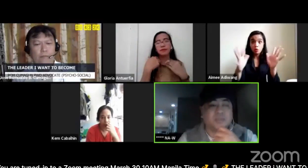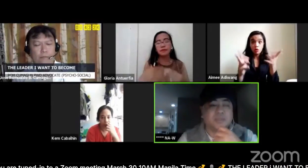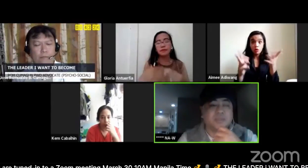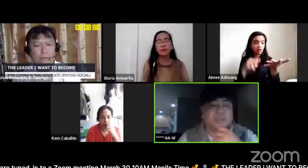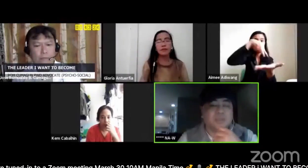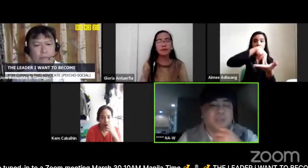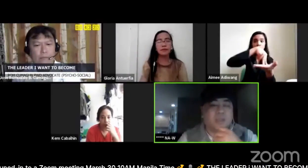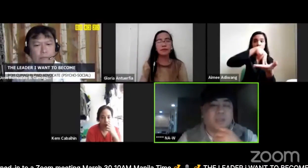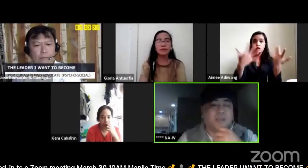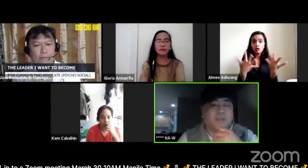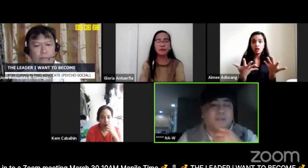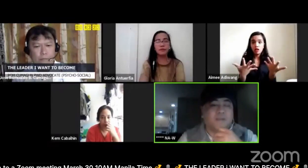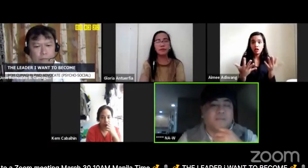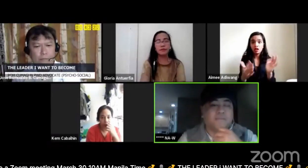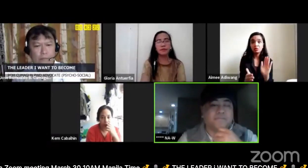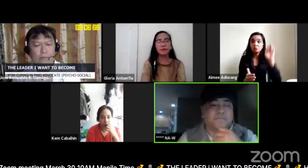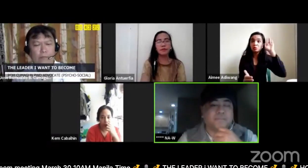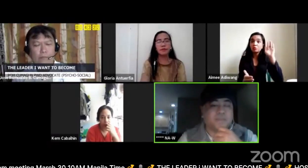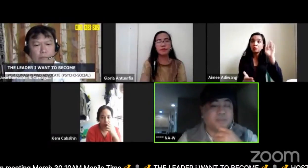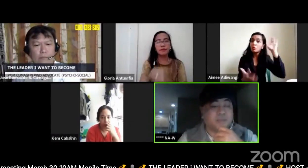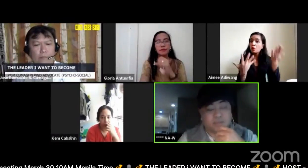speak.